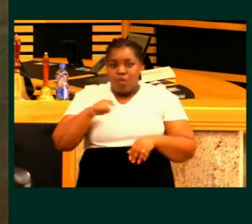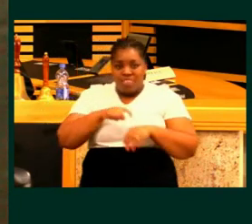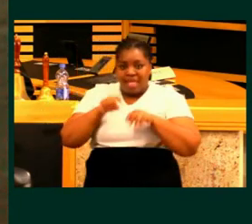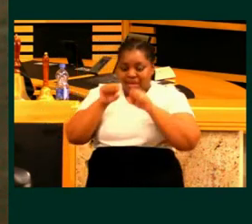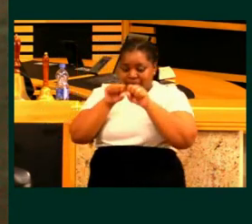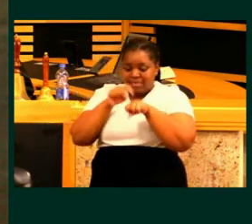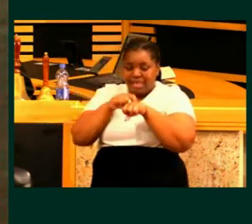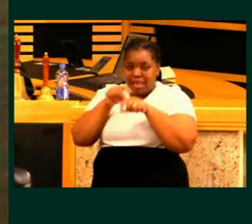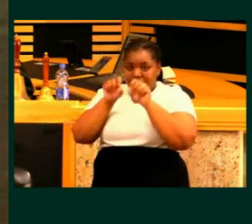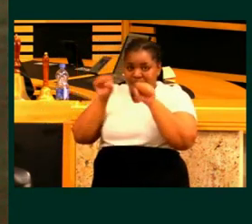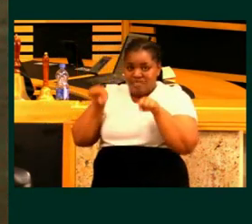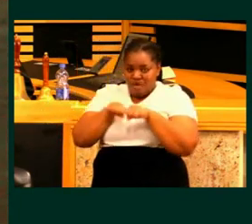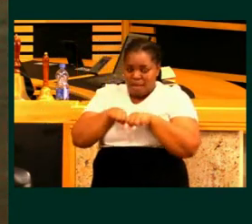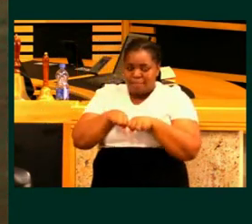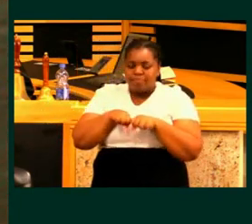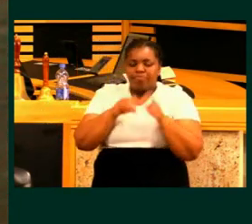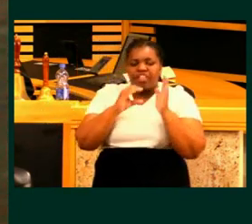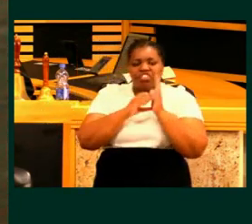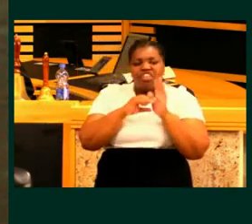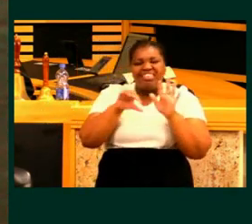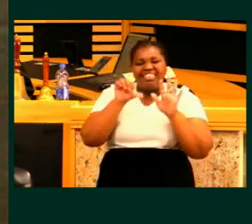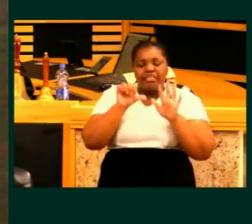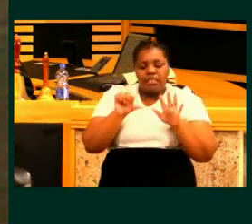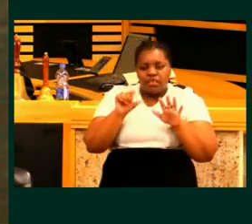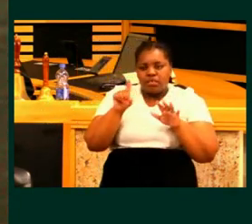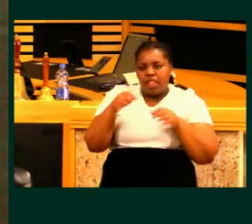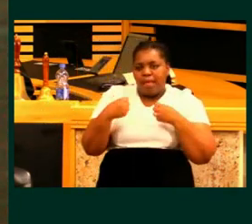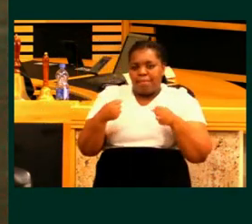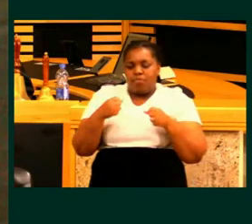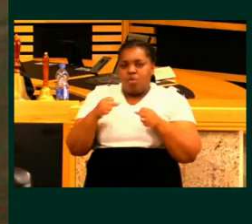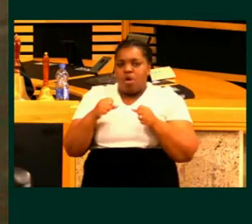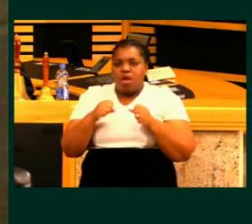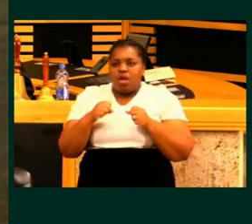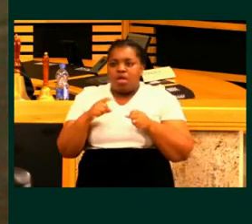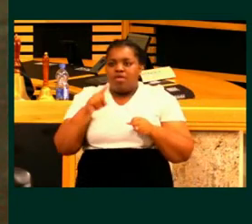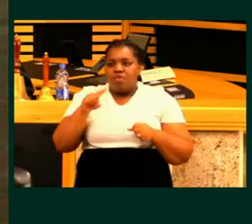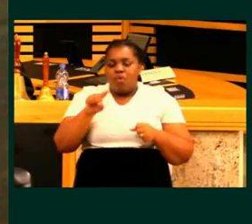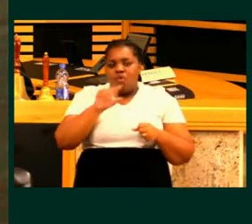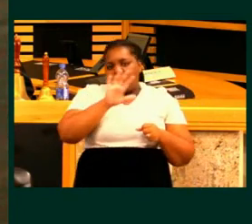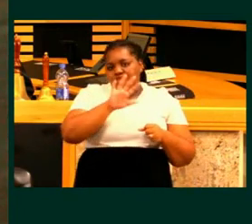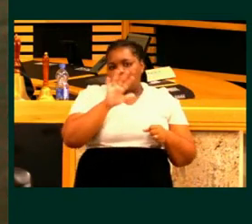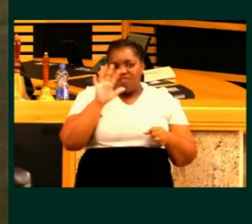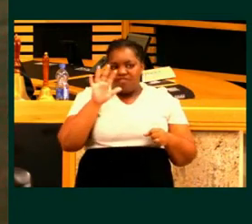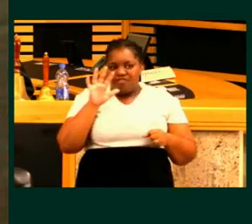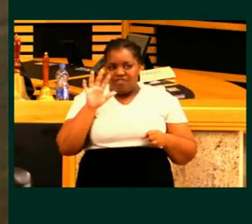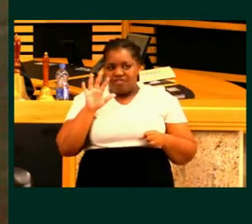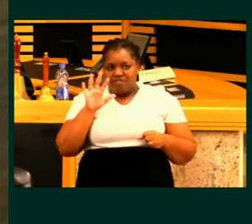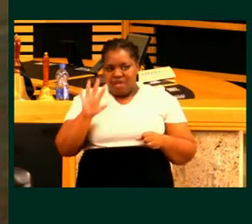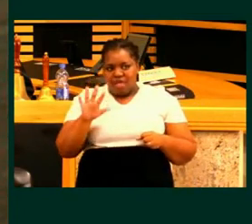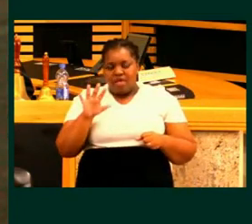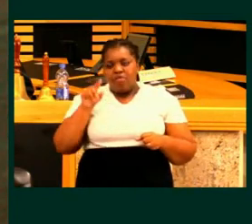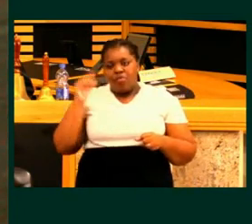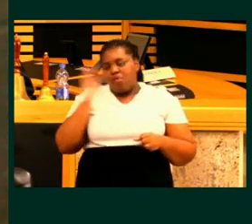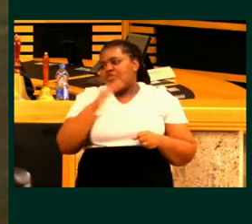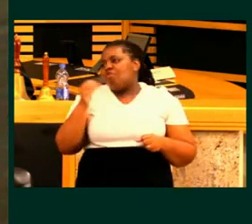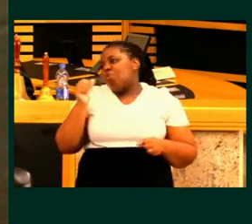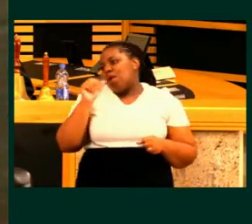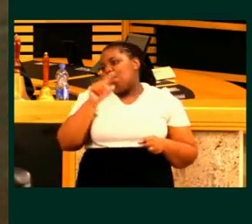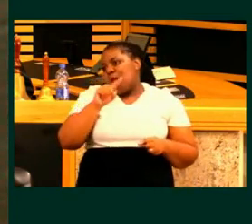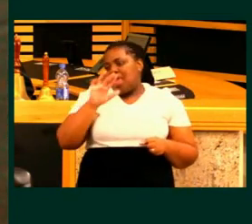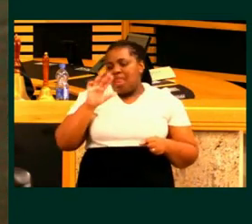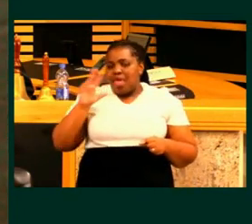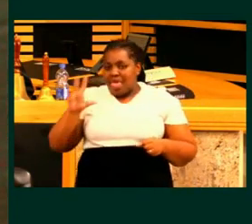period section six of the employment Equity Act of 55 55 of 1998